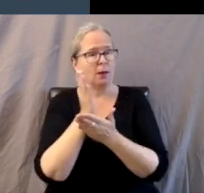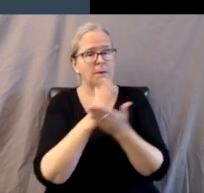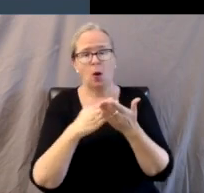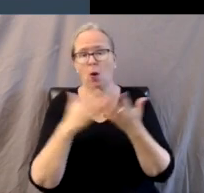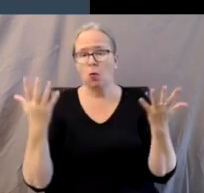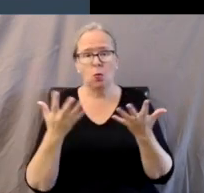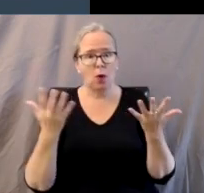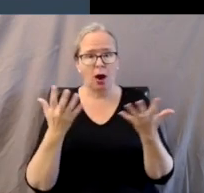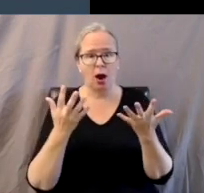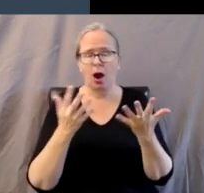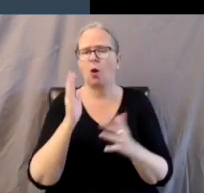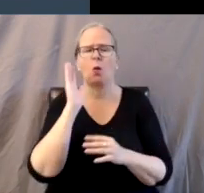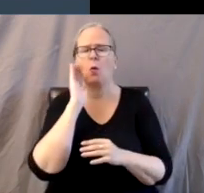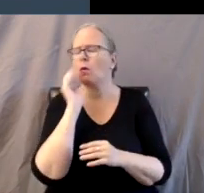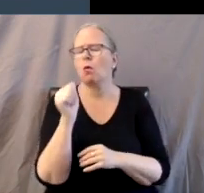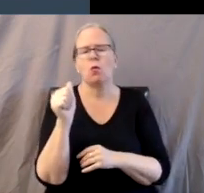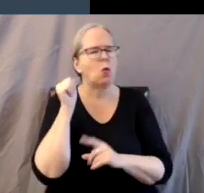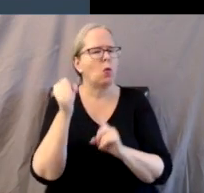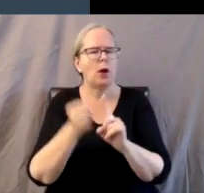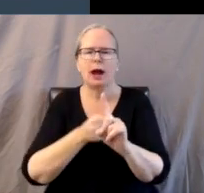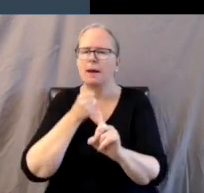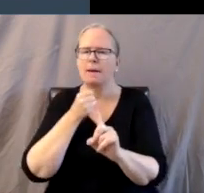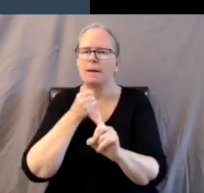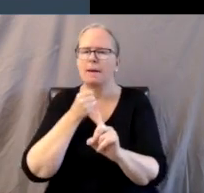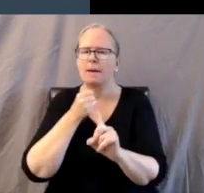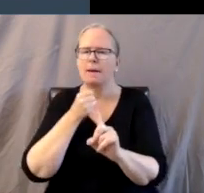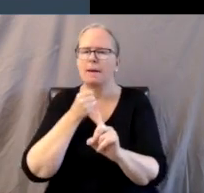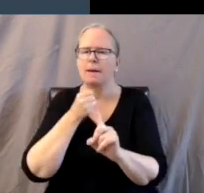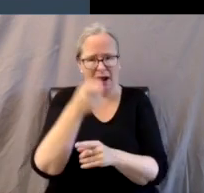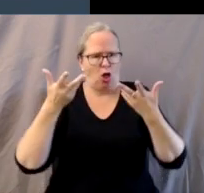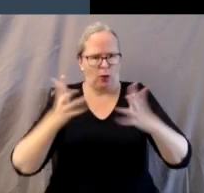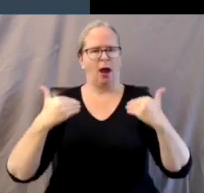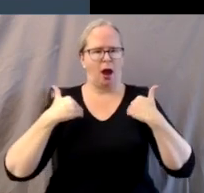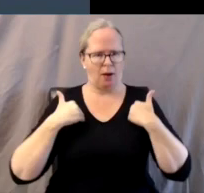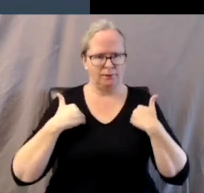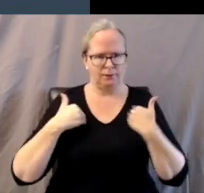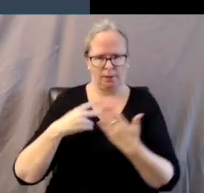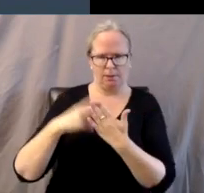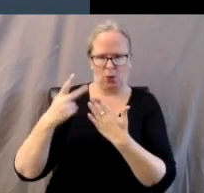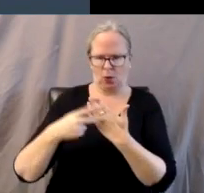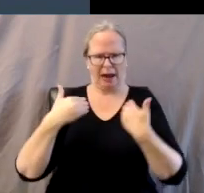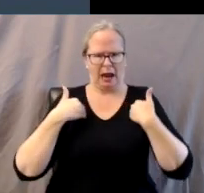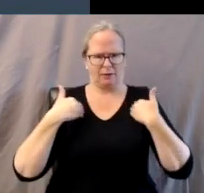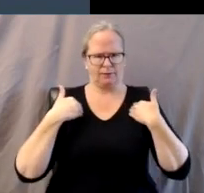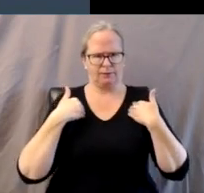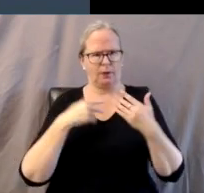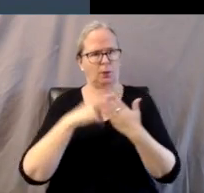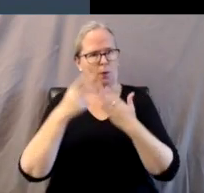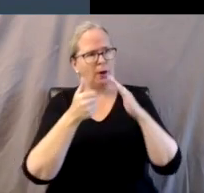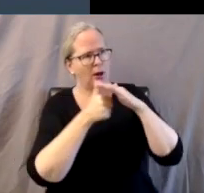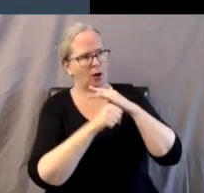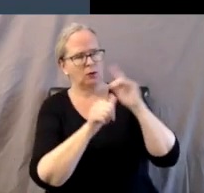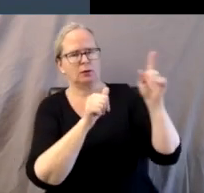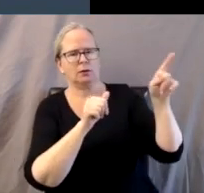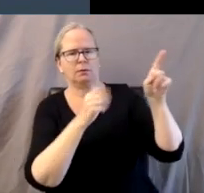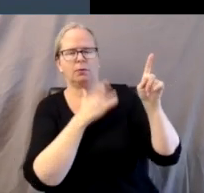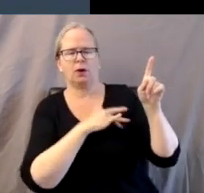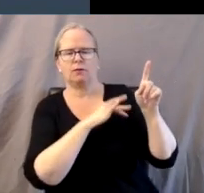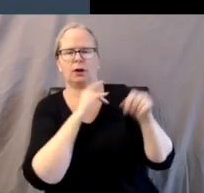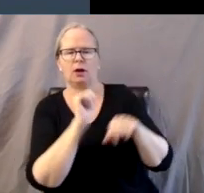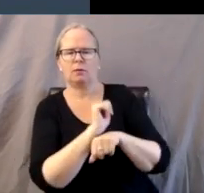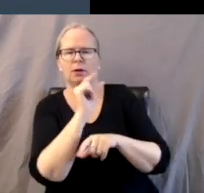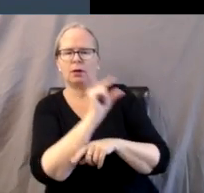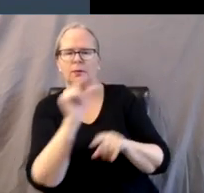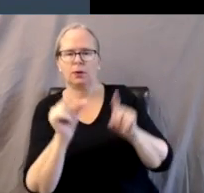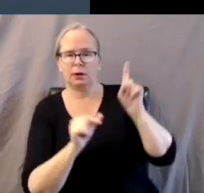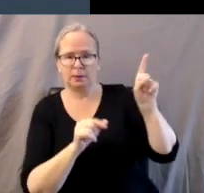support programs. So a basic income should have a positive impact on poverty and those who are more likely experiencing